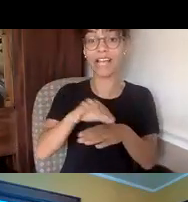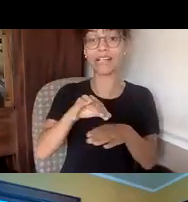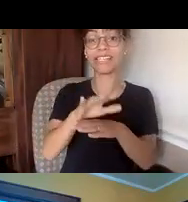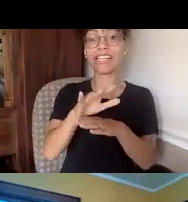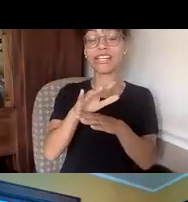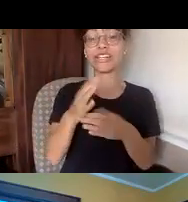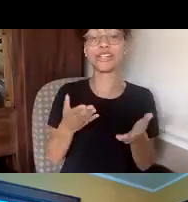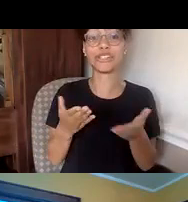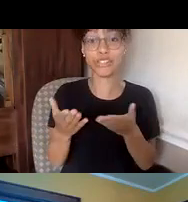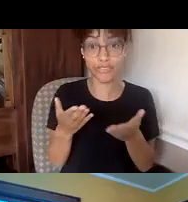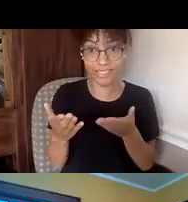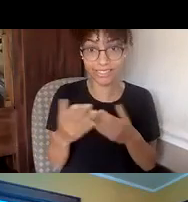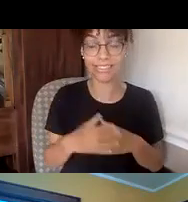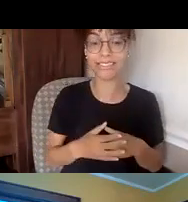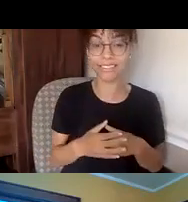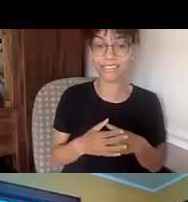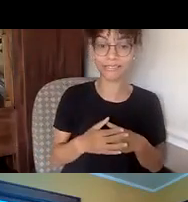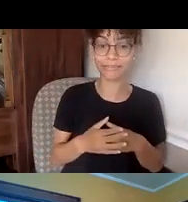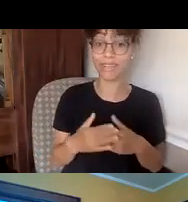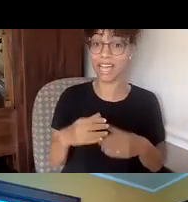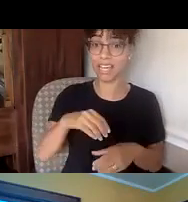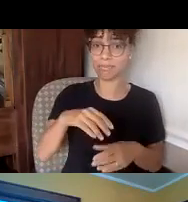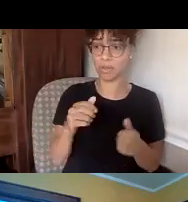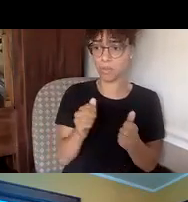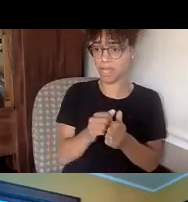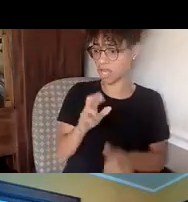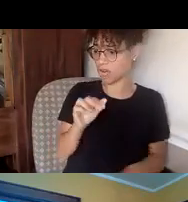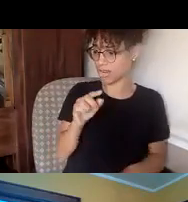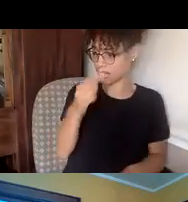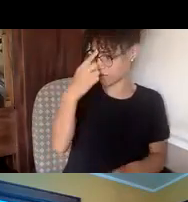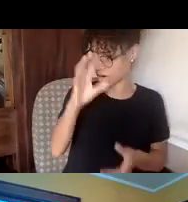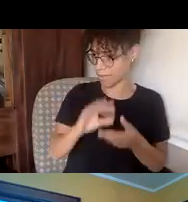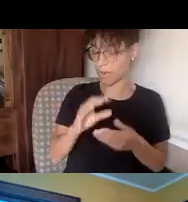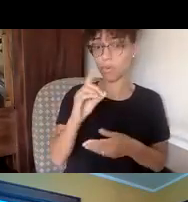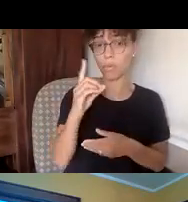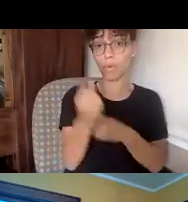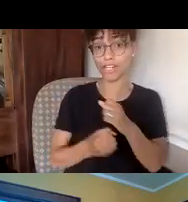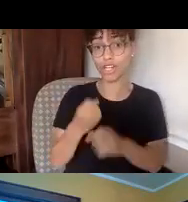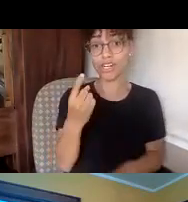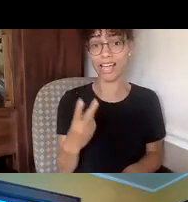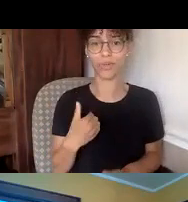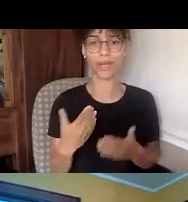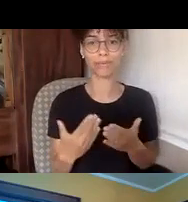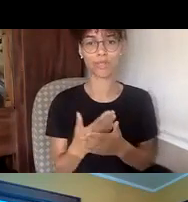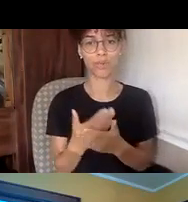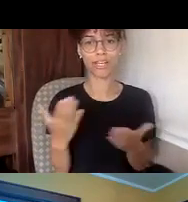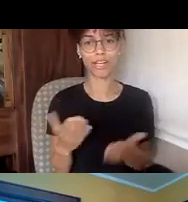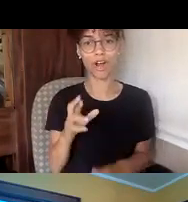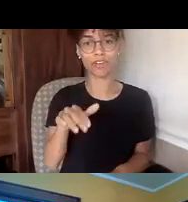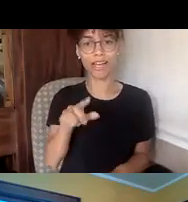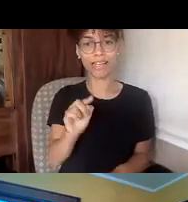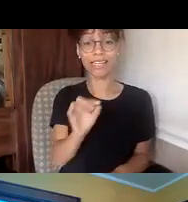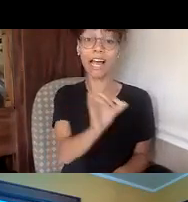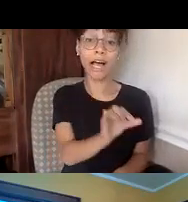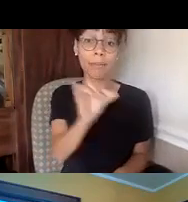CAPS. I've been with RIT for about 1.5 years, so relatively new with RIT. And I'm